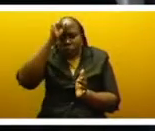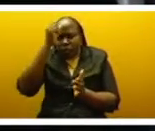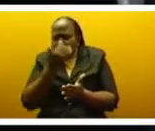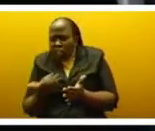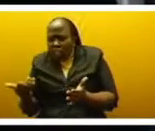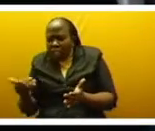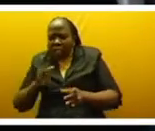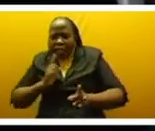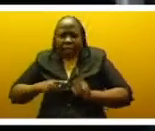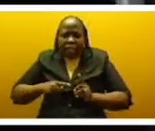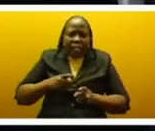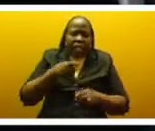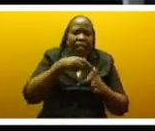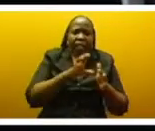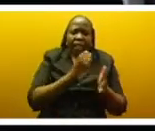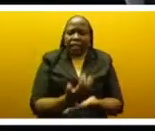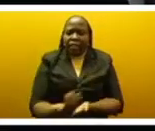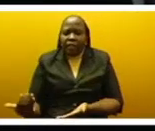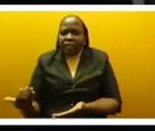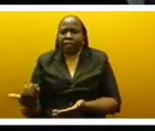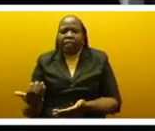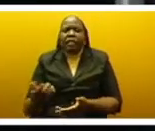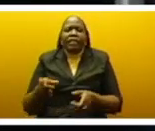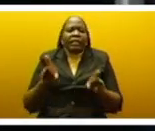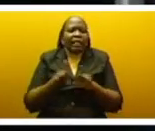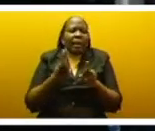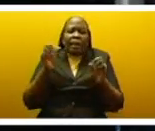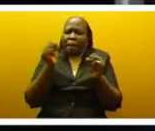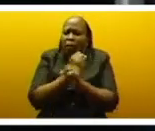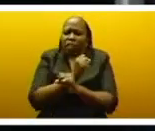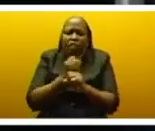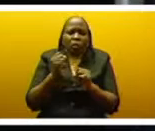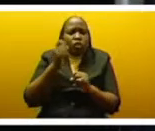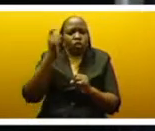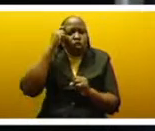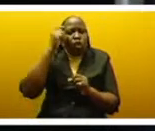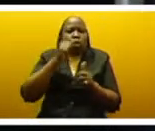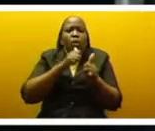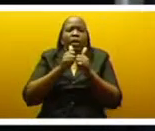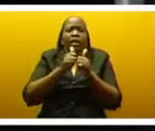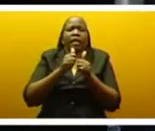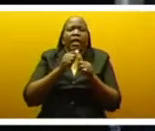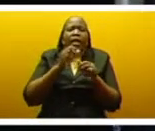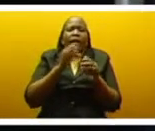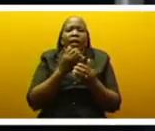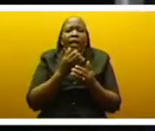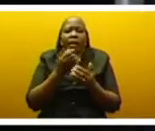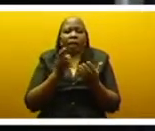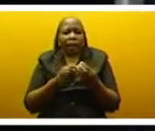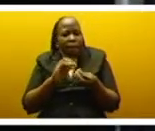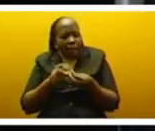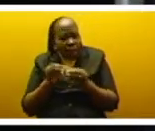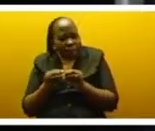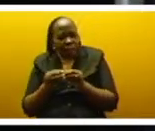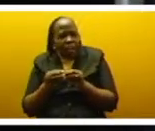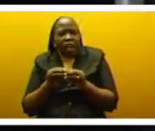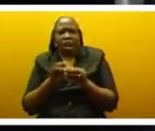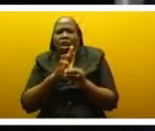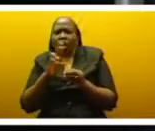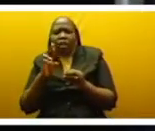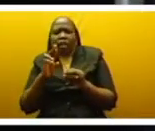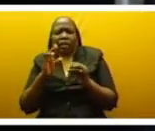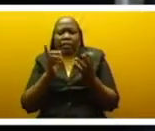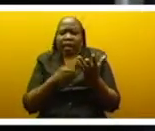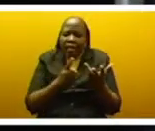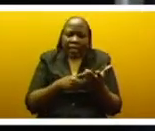is impossible to get a hold of the number that was used either for the 50+1 or for the tallying or for the verification, which,